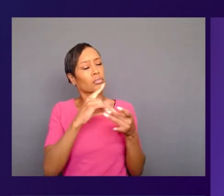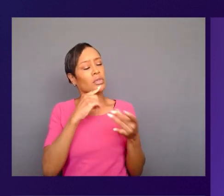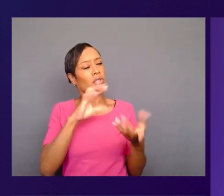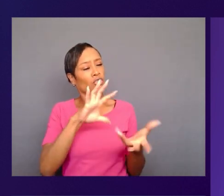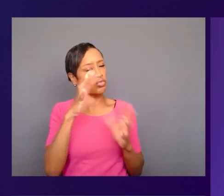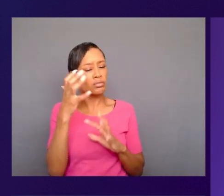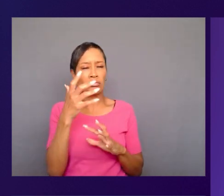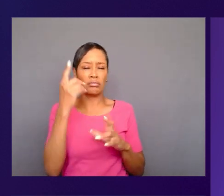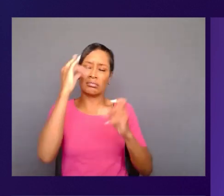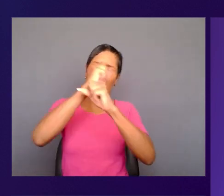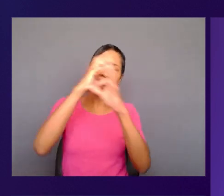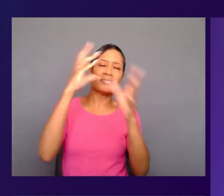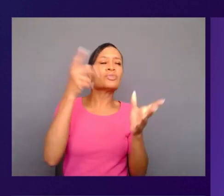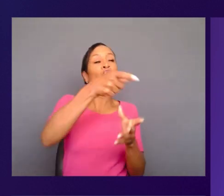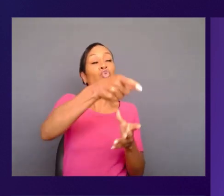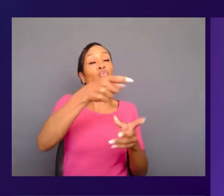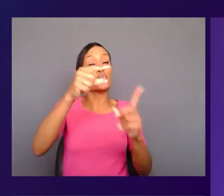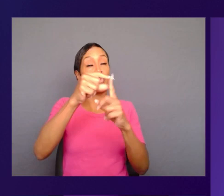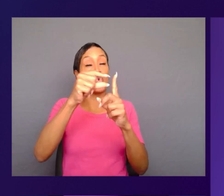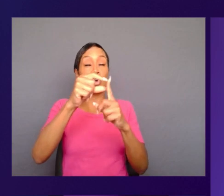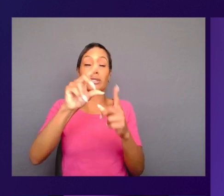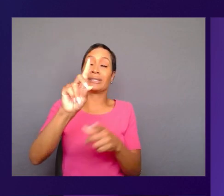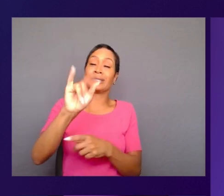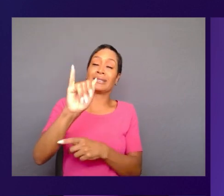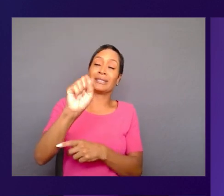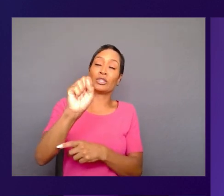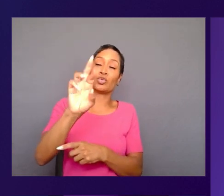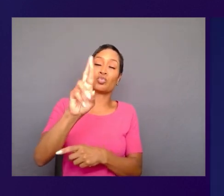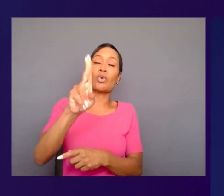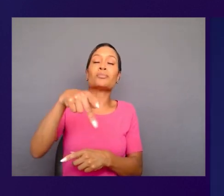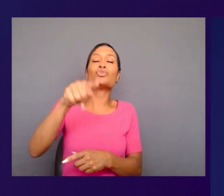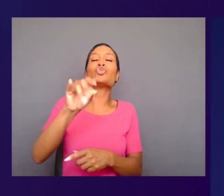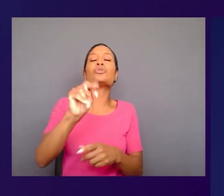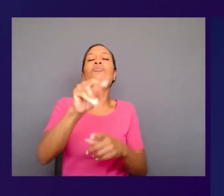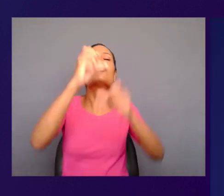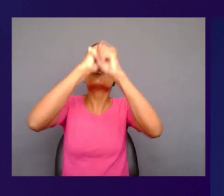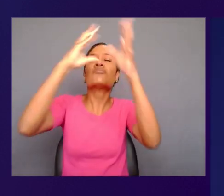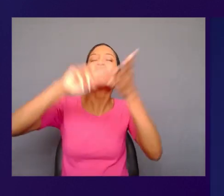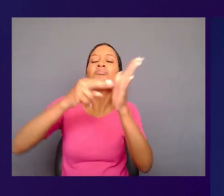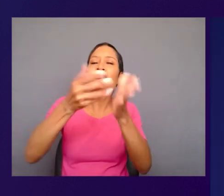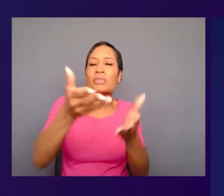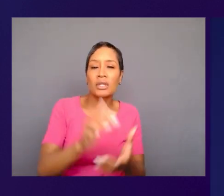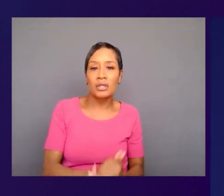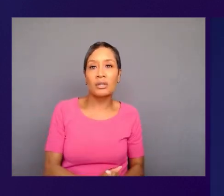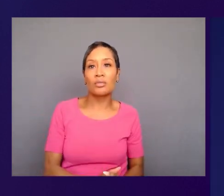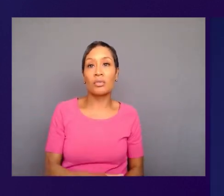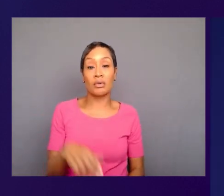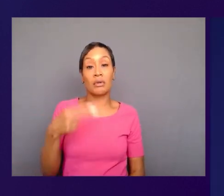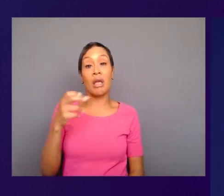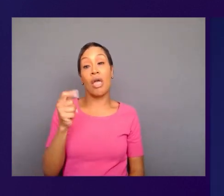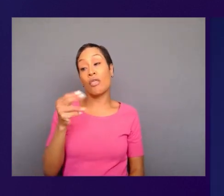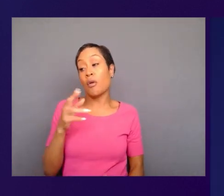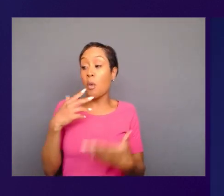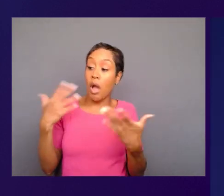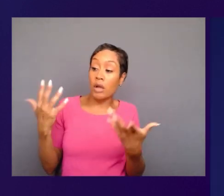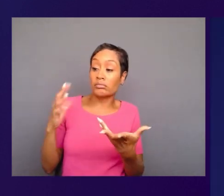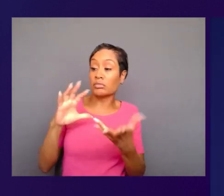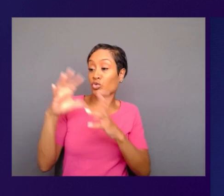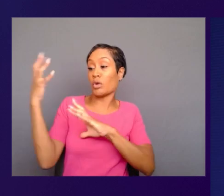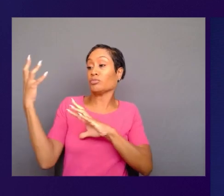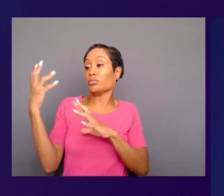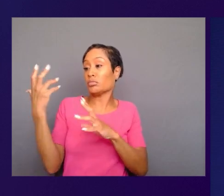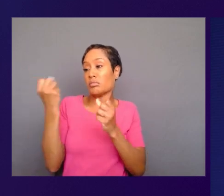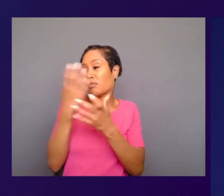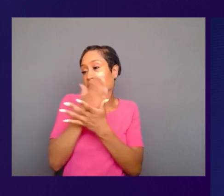you're thinking about when you use that word? Well, disruptions can really happen in multiple forms. Component failures are a